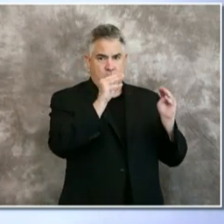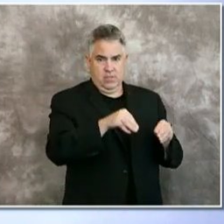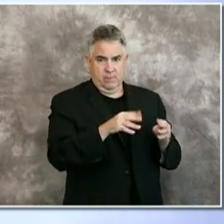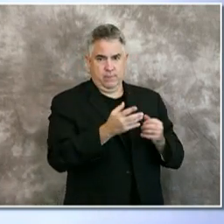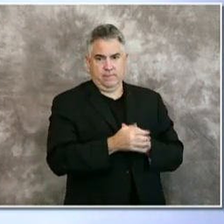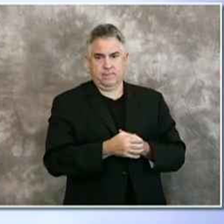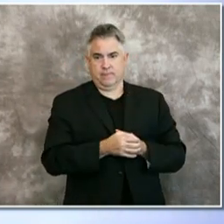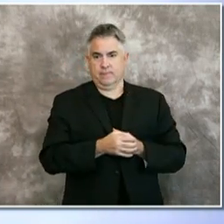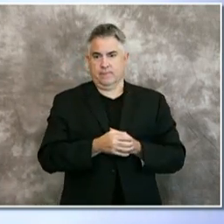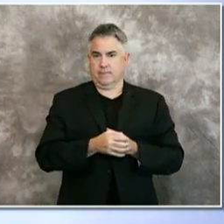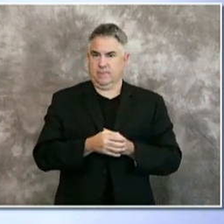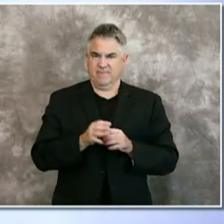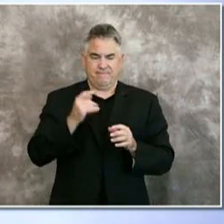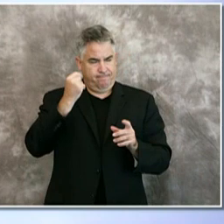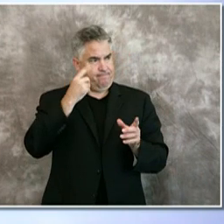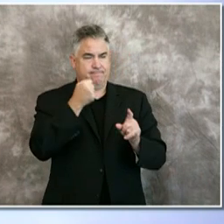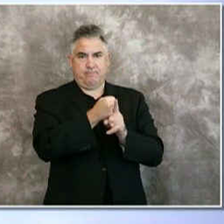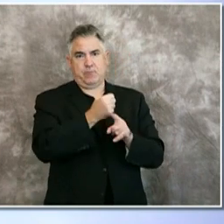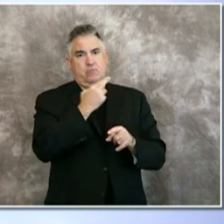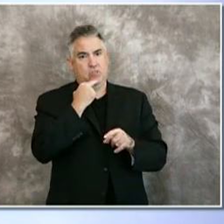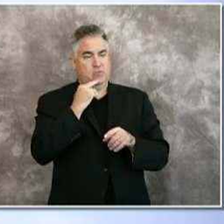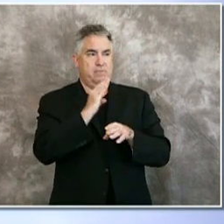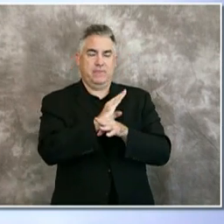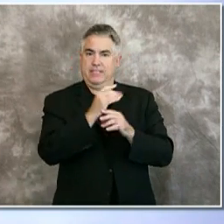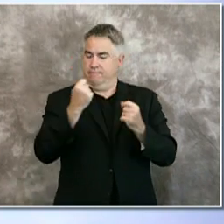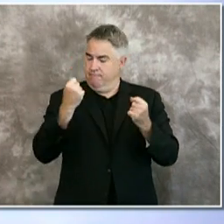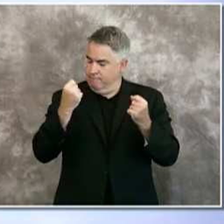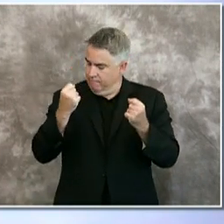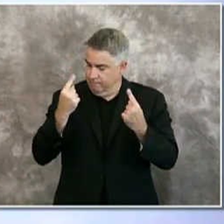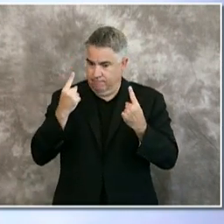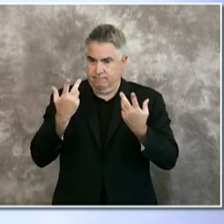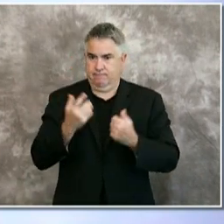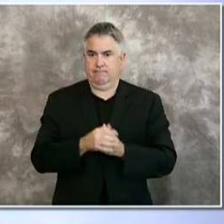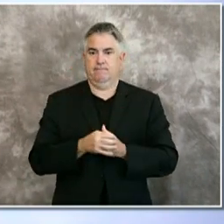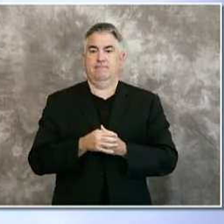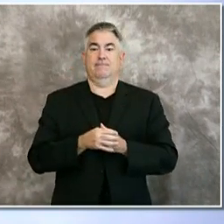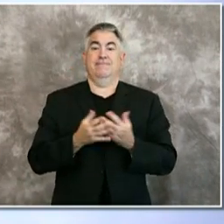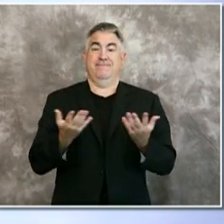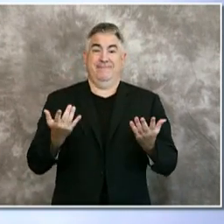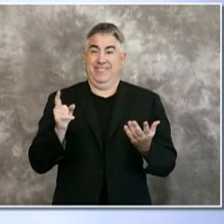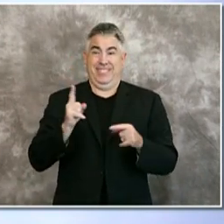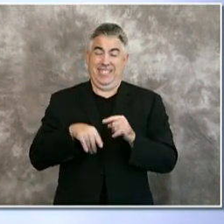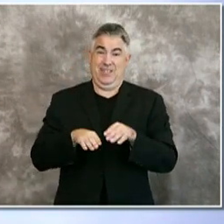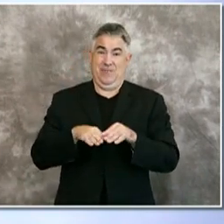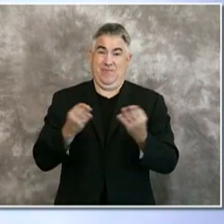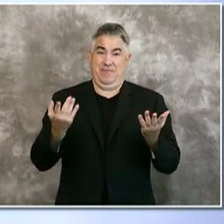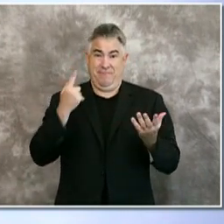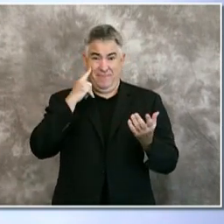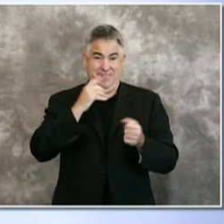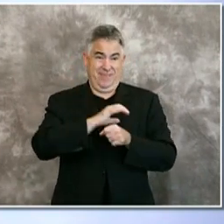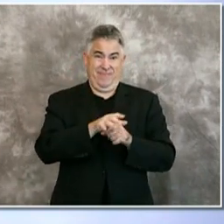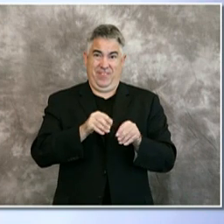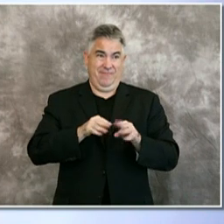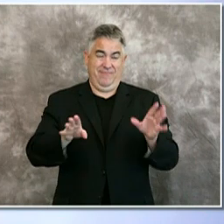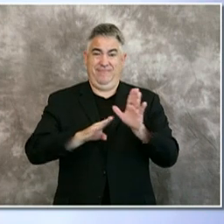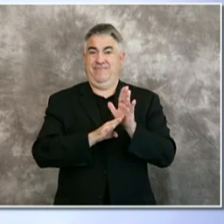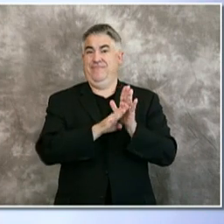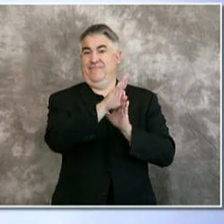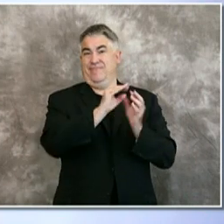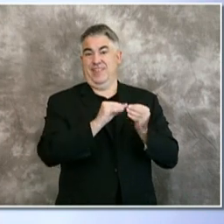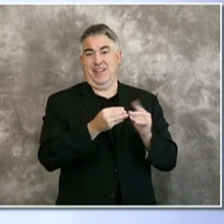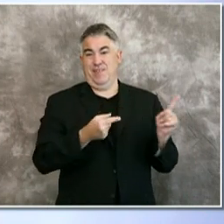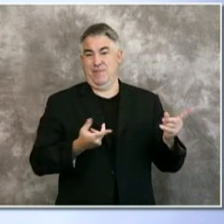and businesses, many of whom just reopened a short time ago. These are not decisions that anyone takes